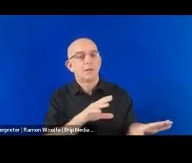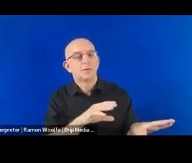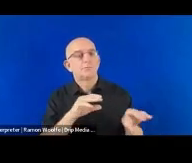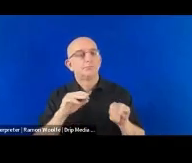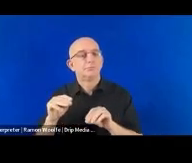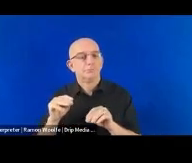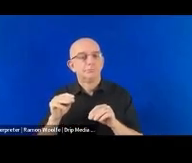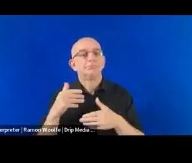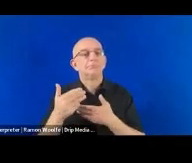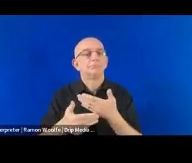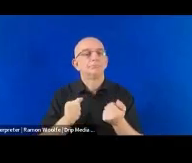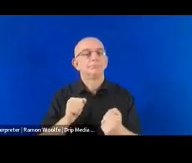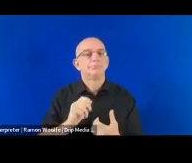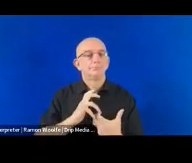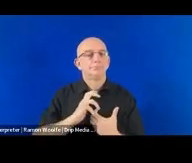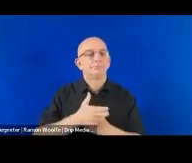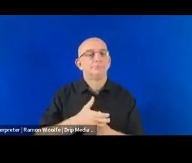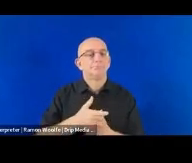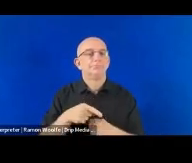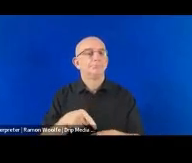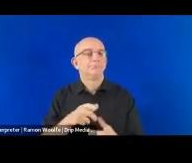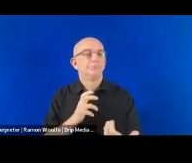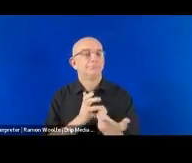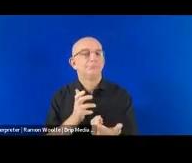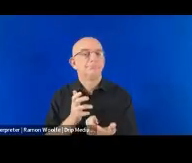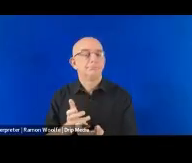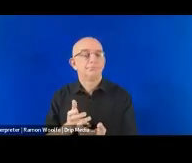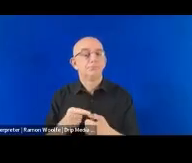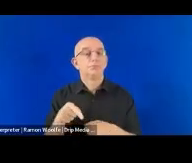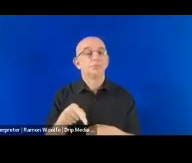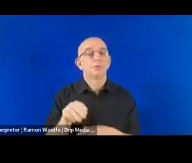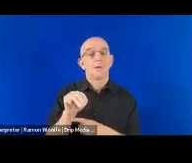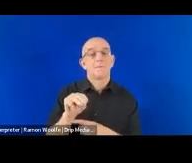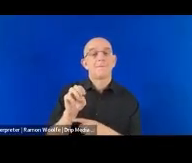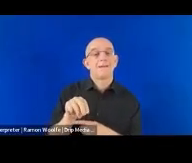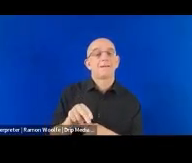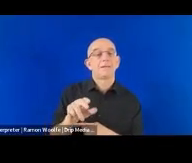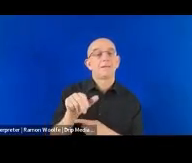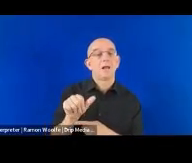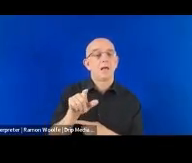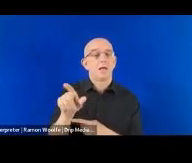In terms of the numbers, I think quite a bit has already been done. So